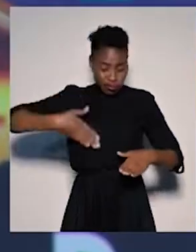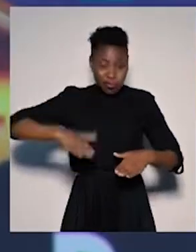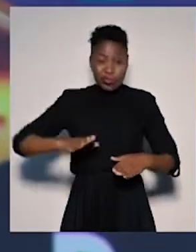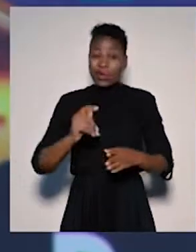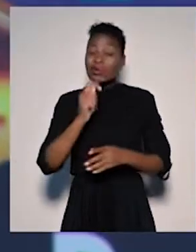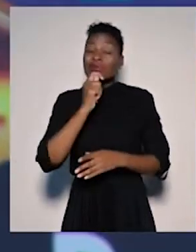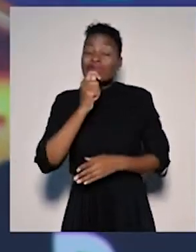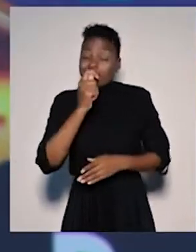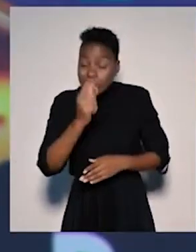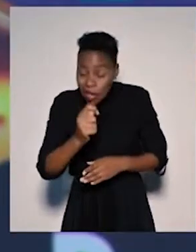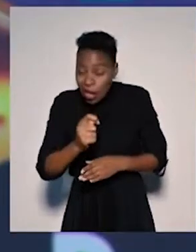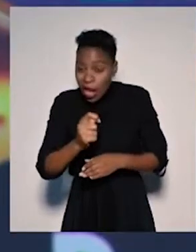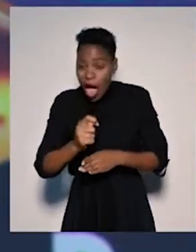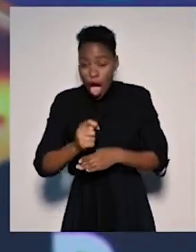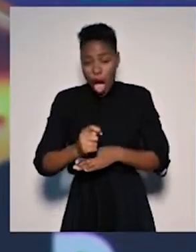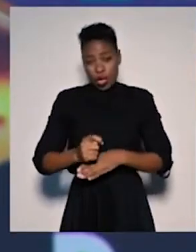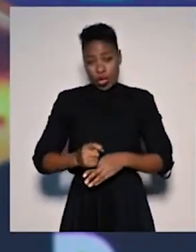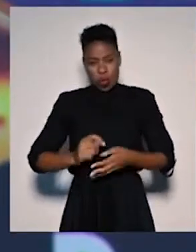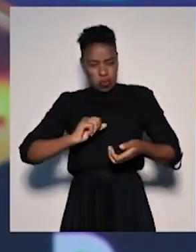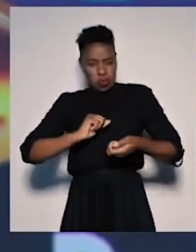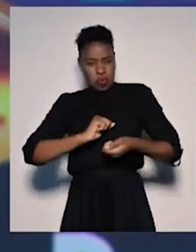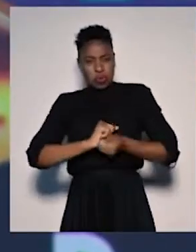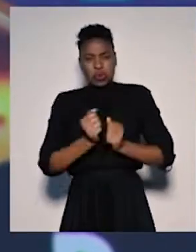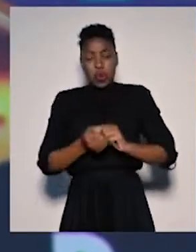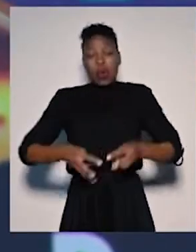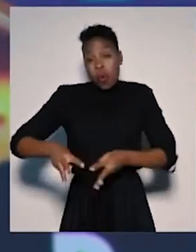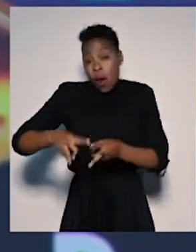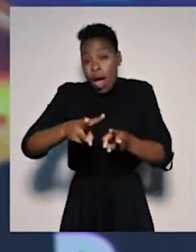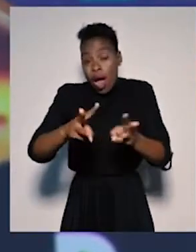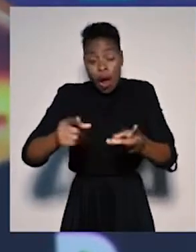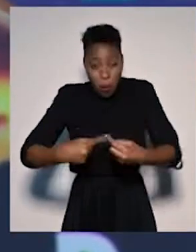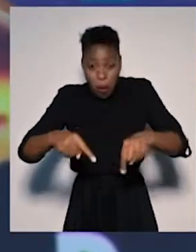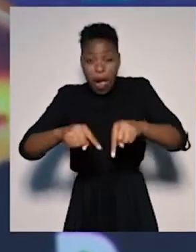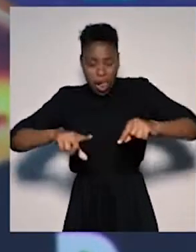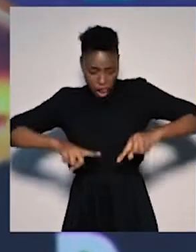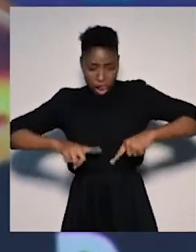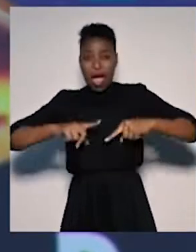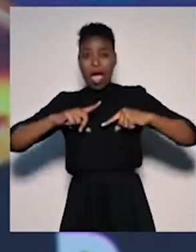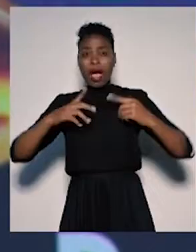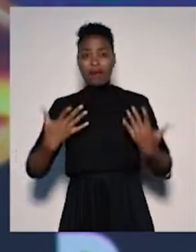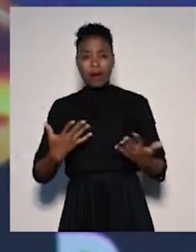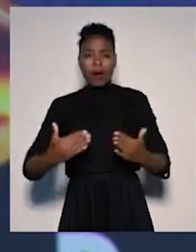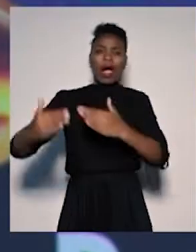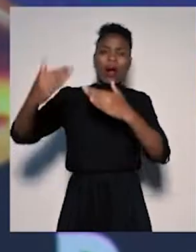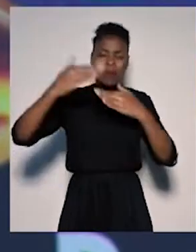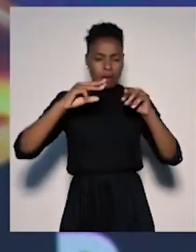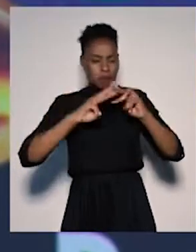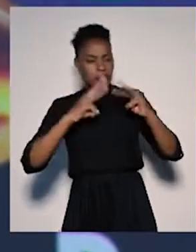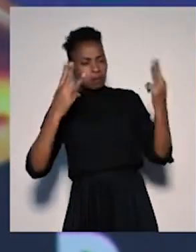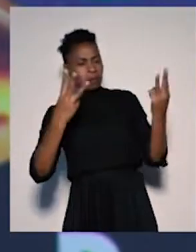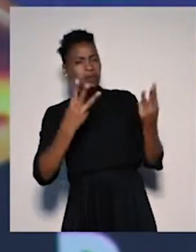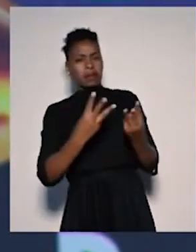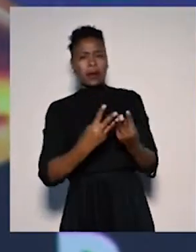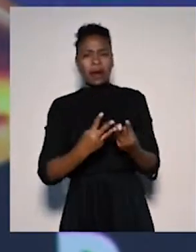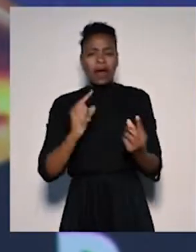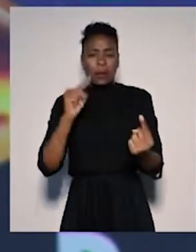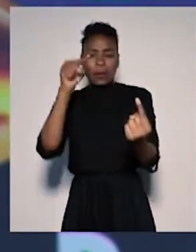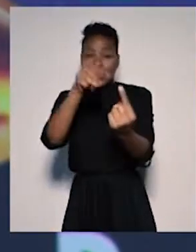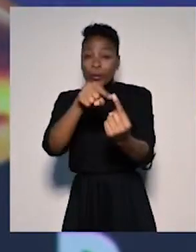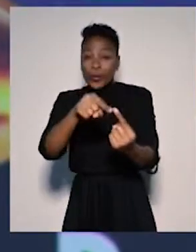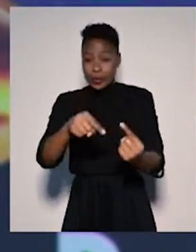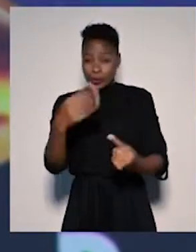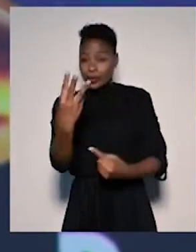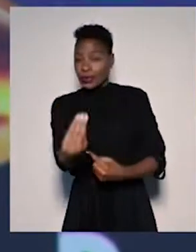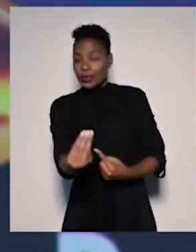with our shape? We noted that we came into this world for a reason and for a purpose, and